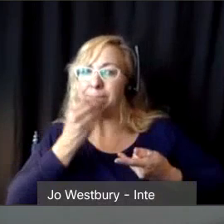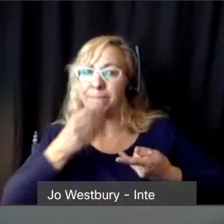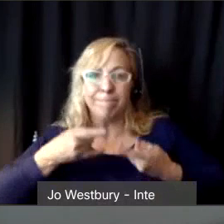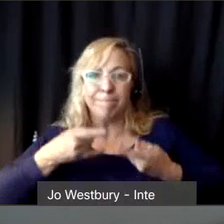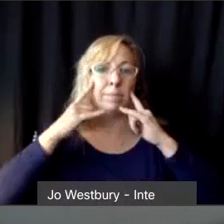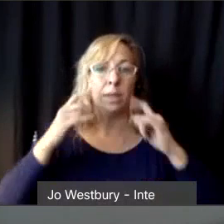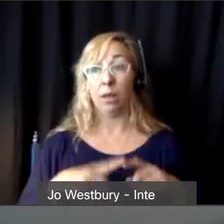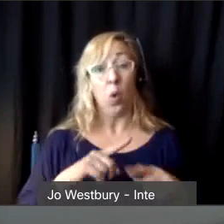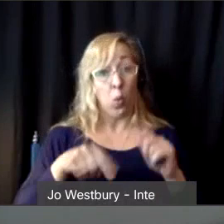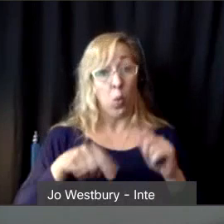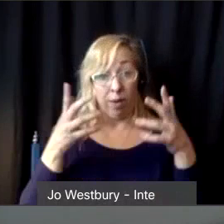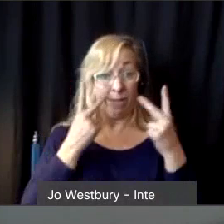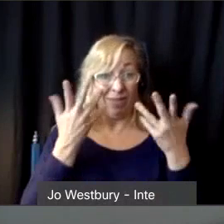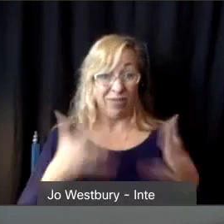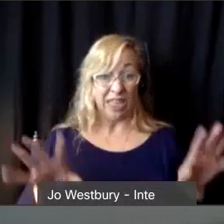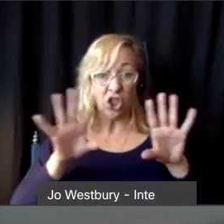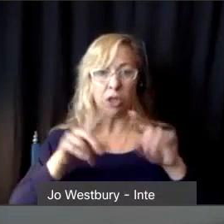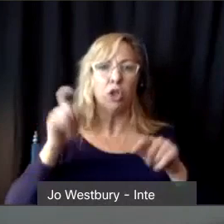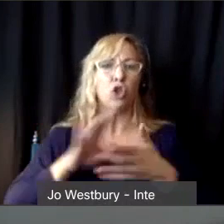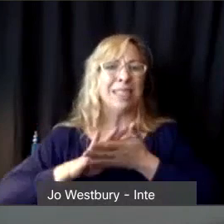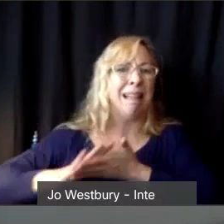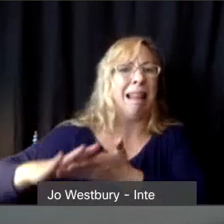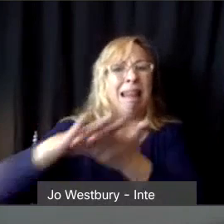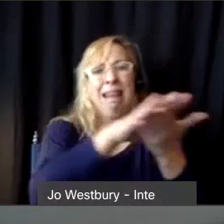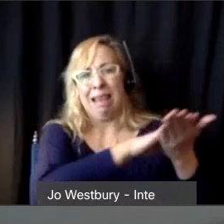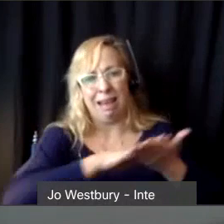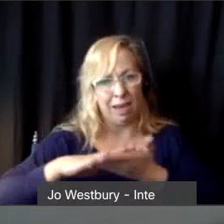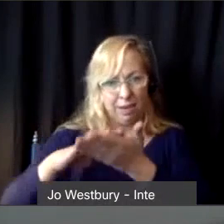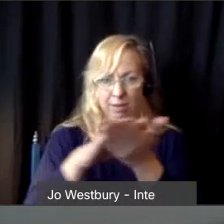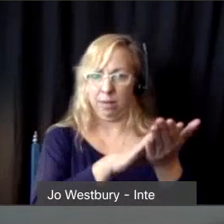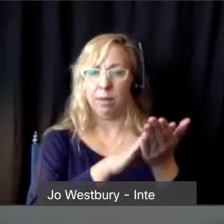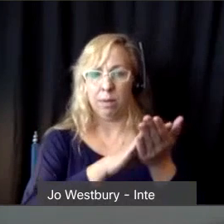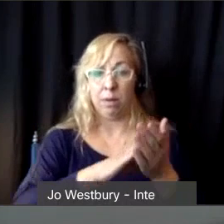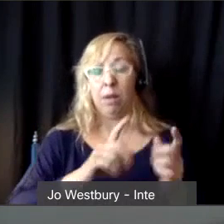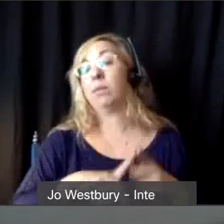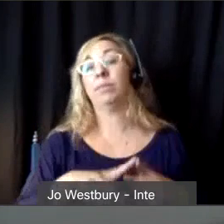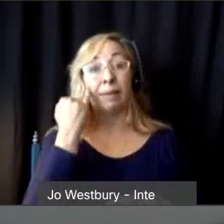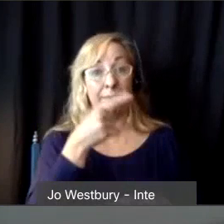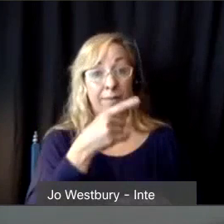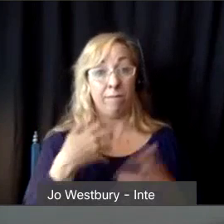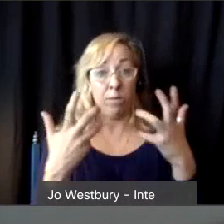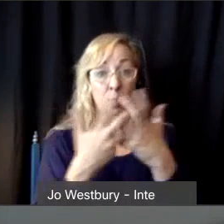occurred, or if it was in their room, the person's room, before their roommate's allowed to return.